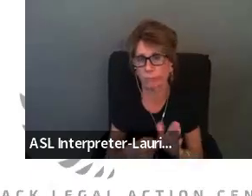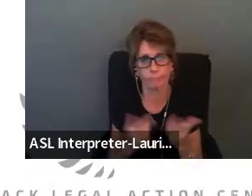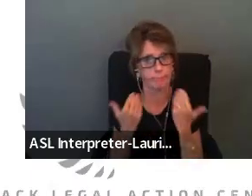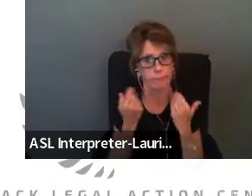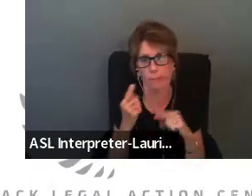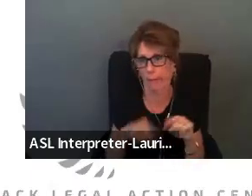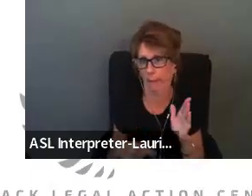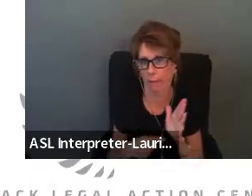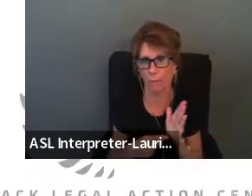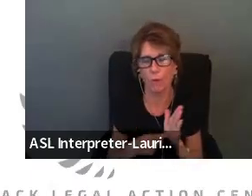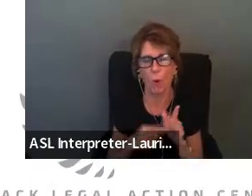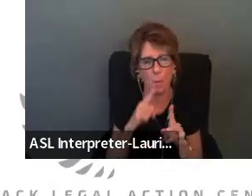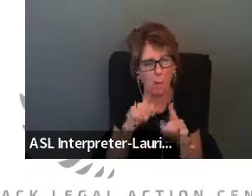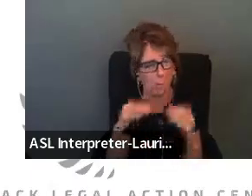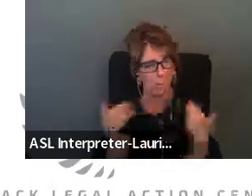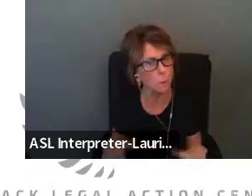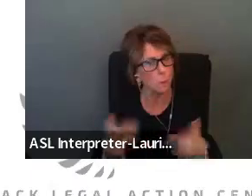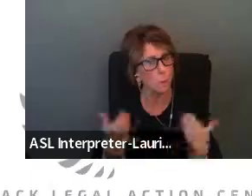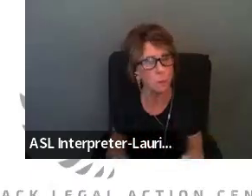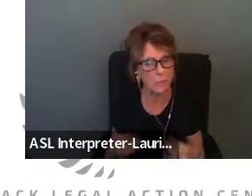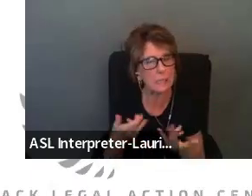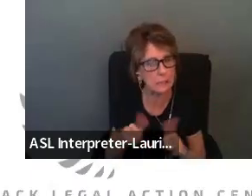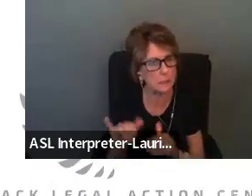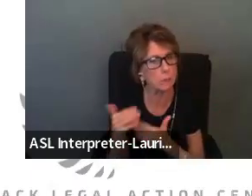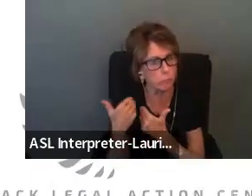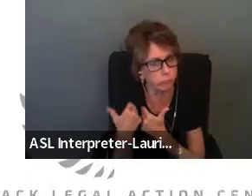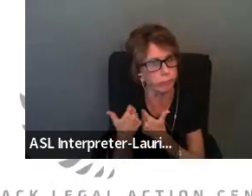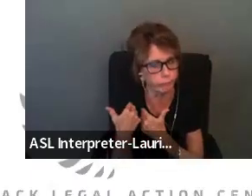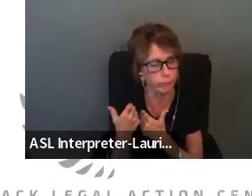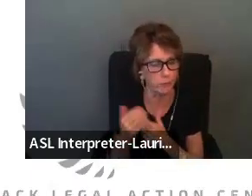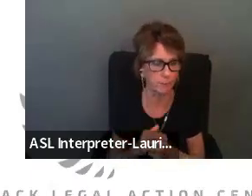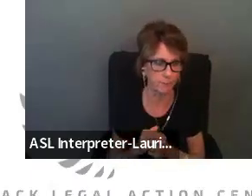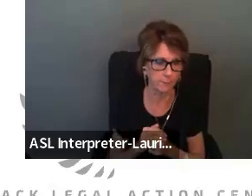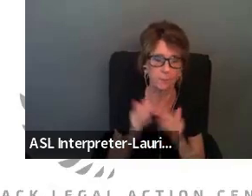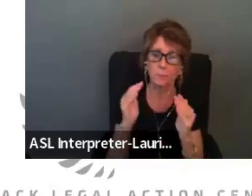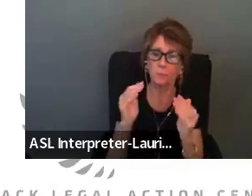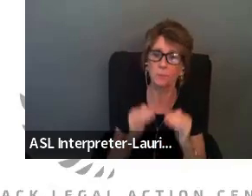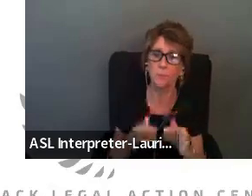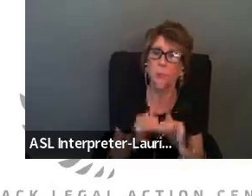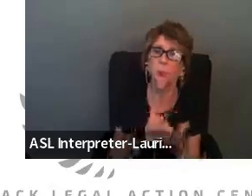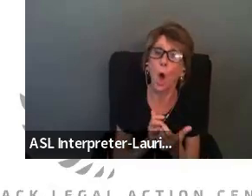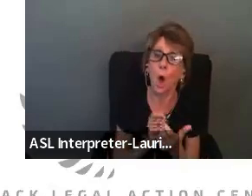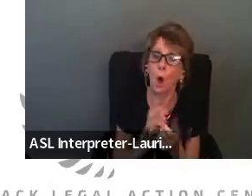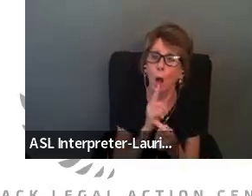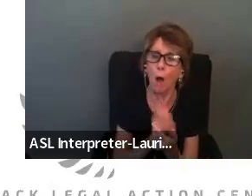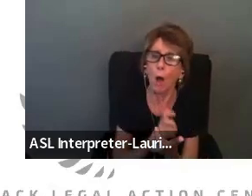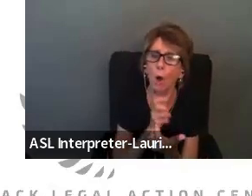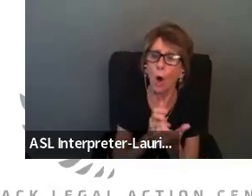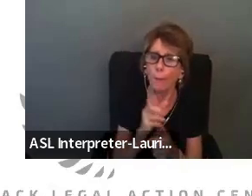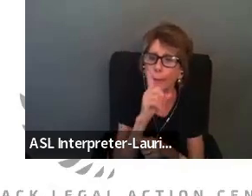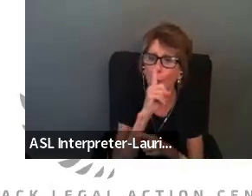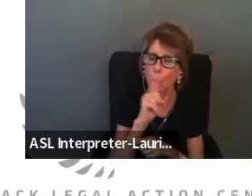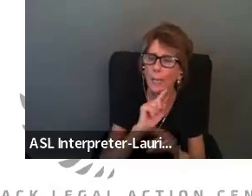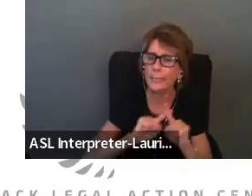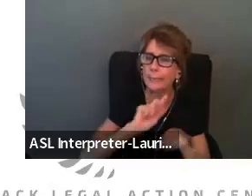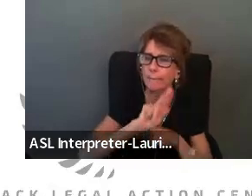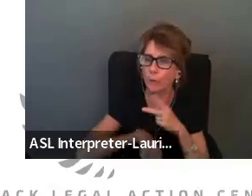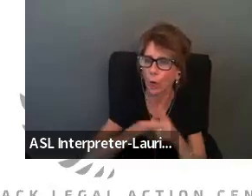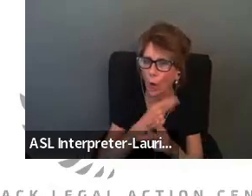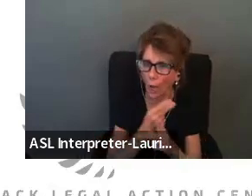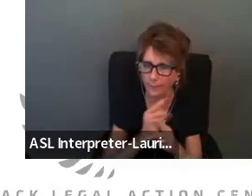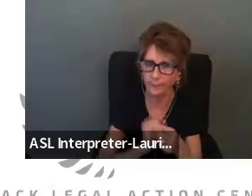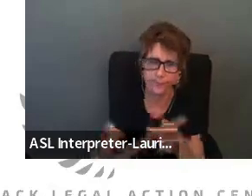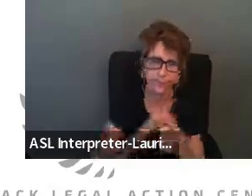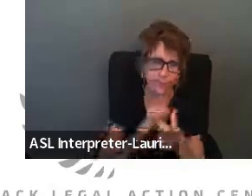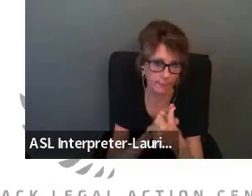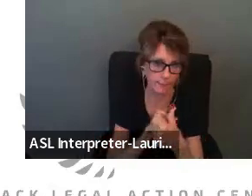far about physical accommodation, and I should flag that there are many types of accommodation that you can request. Physical accommodation